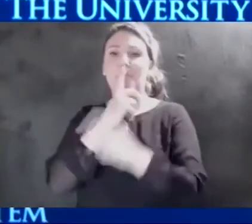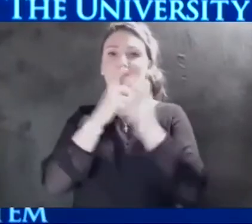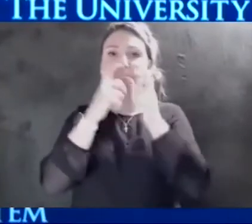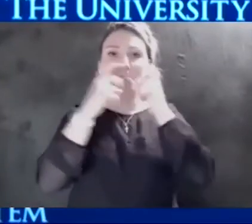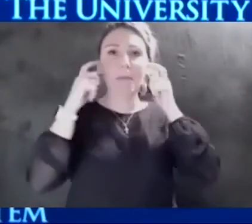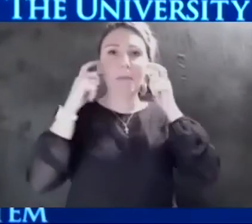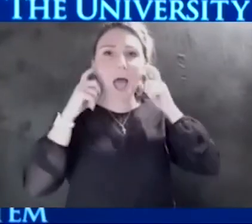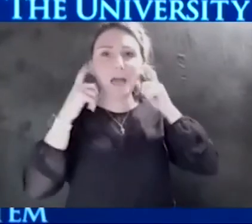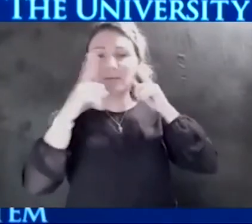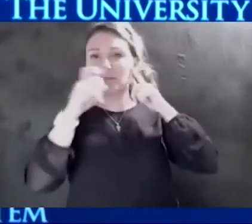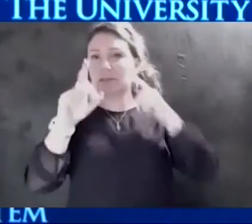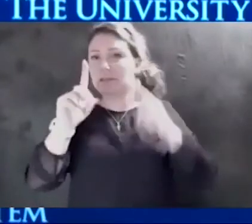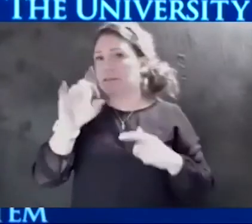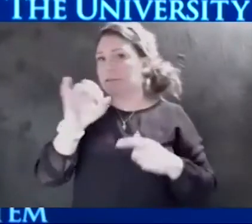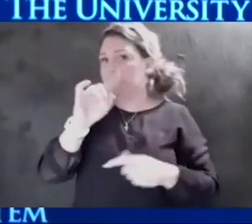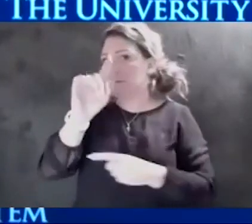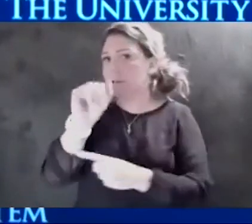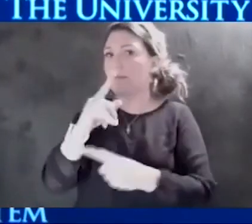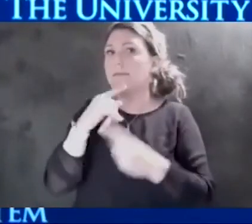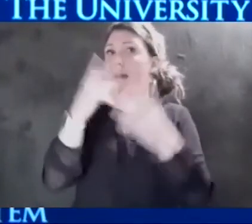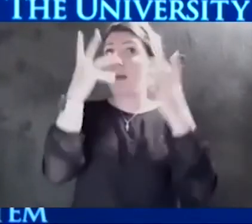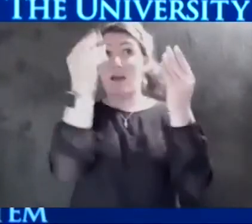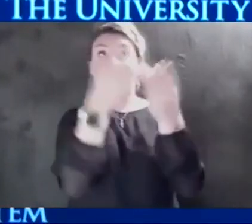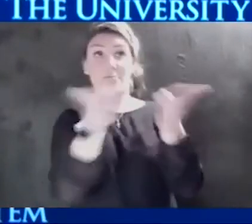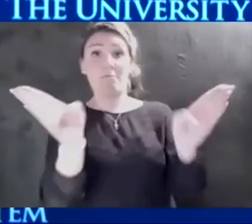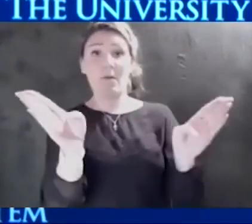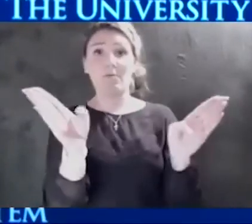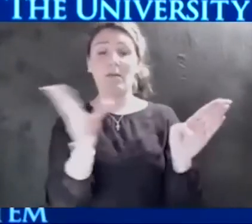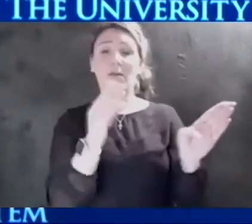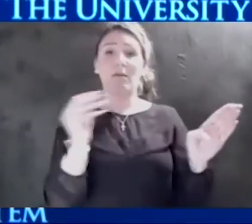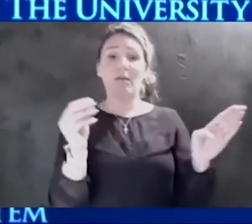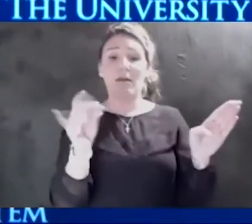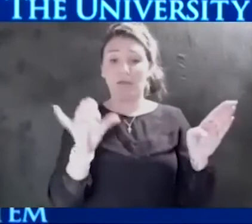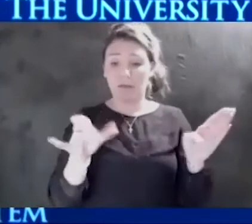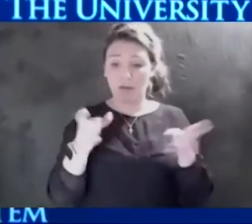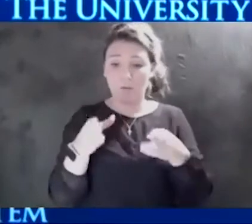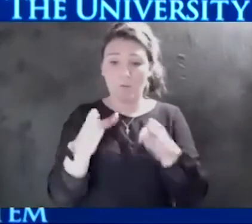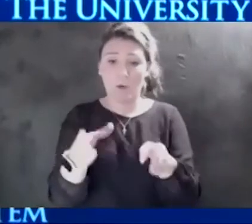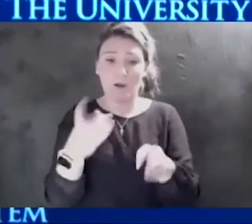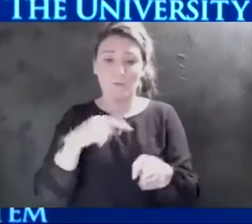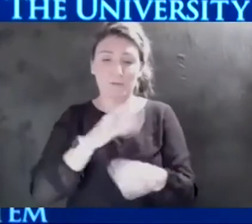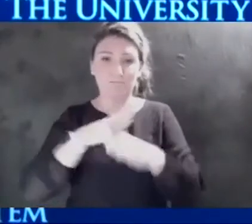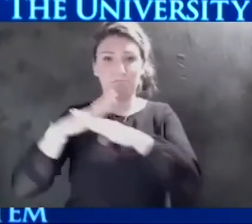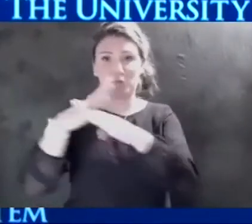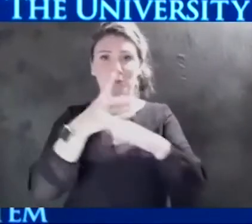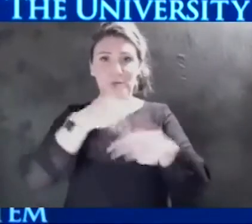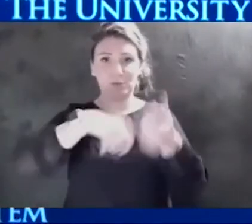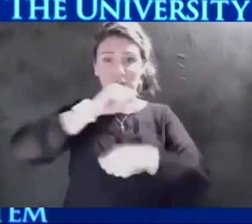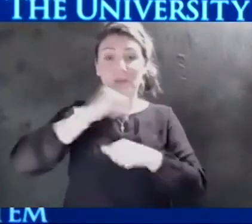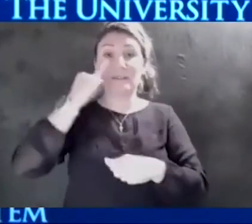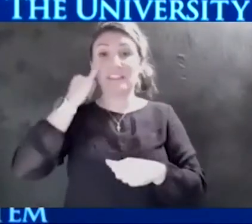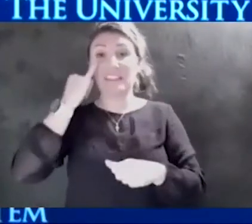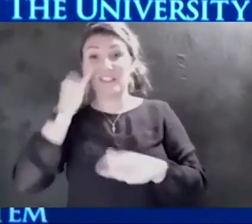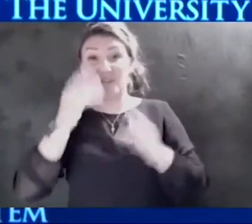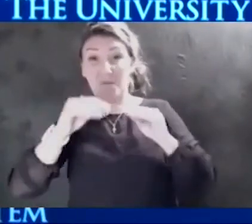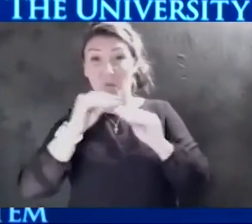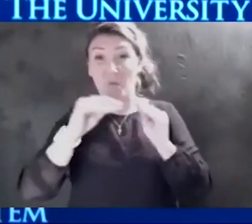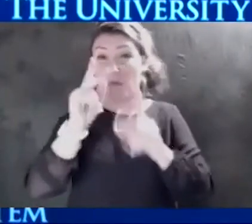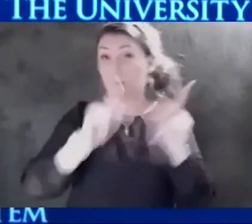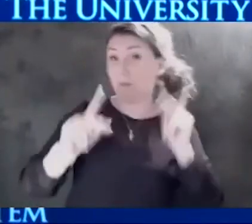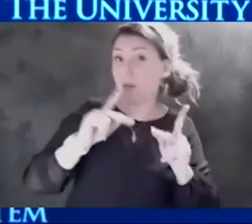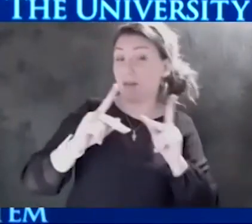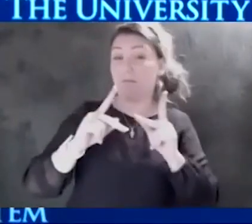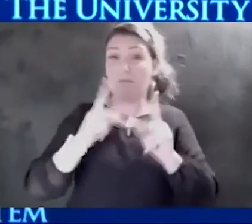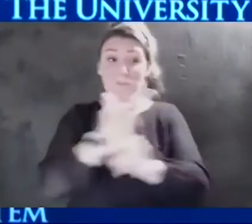public, and that way we're protecting each other. If we get more people vaccinated, we think that that's going to go